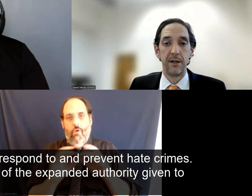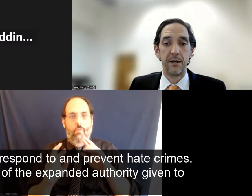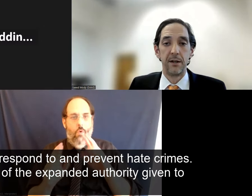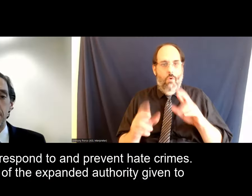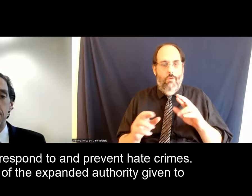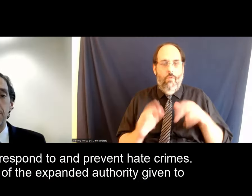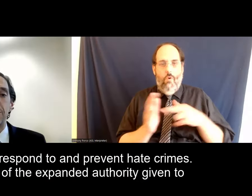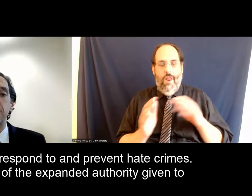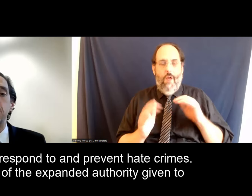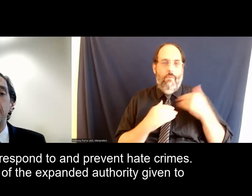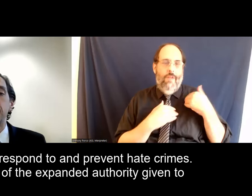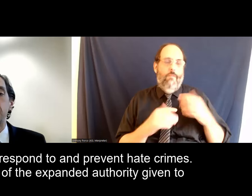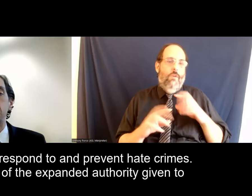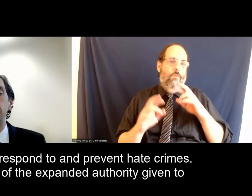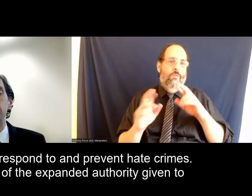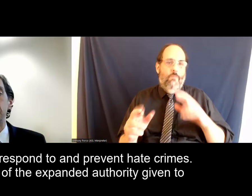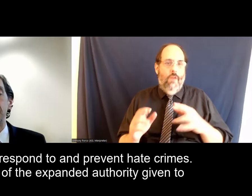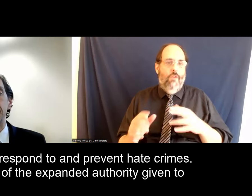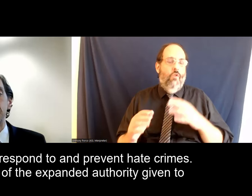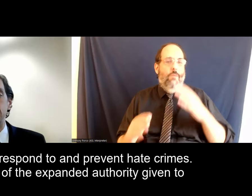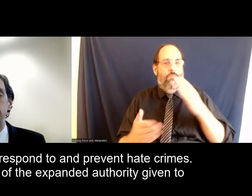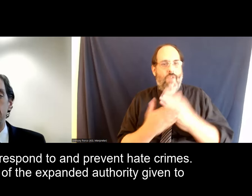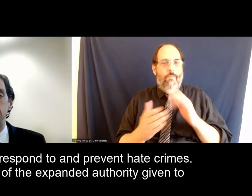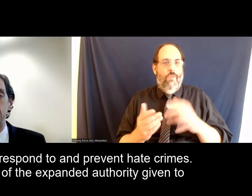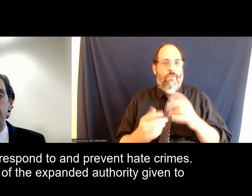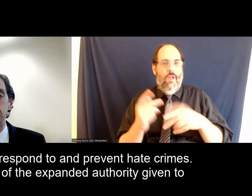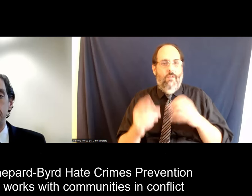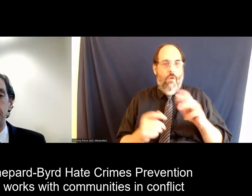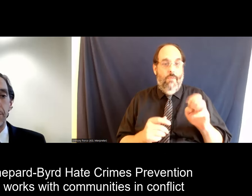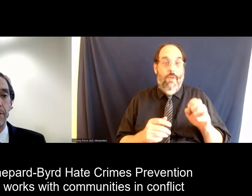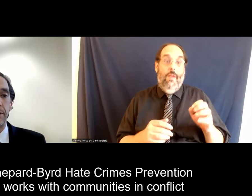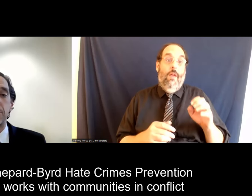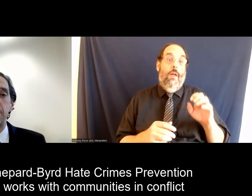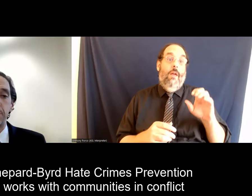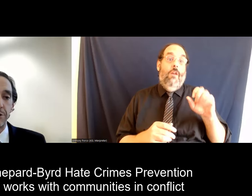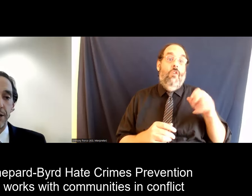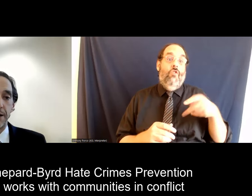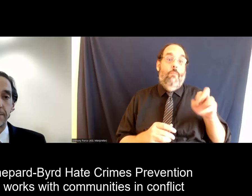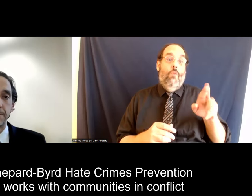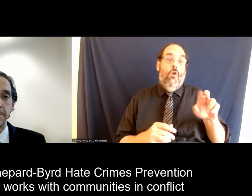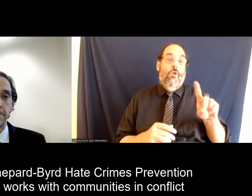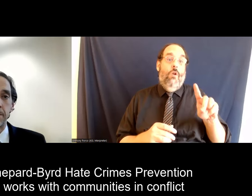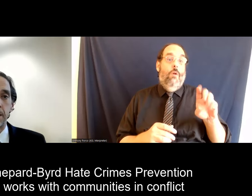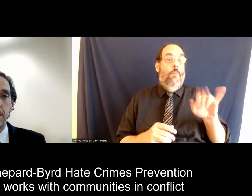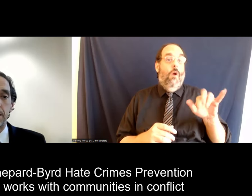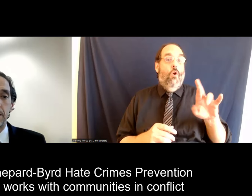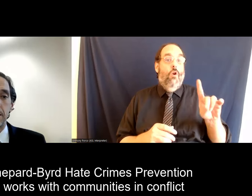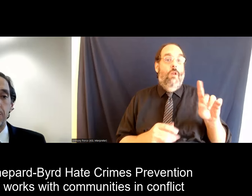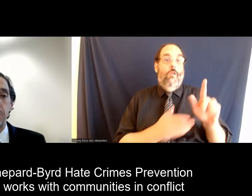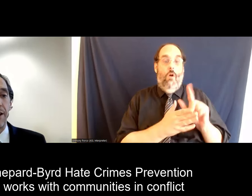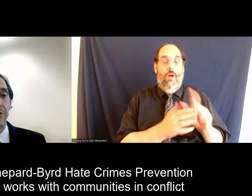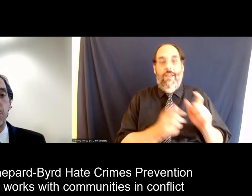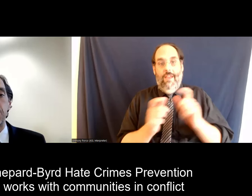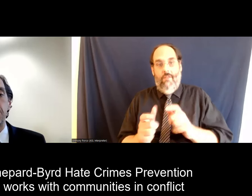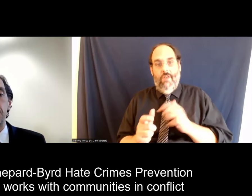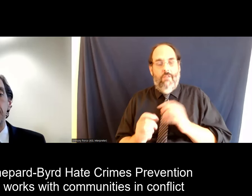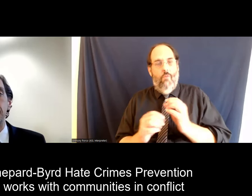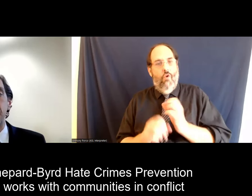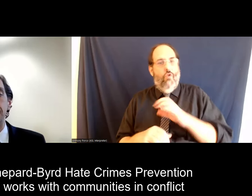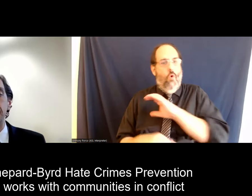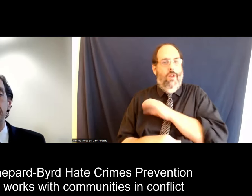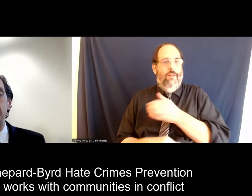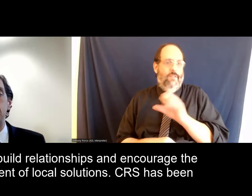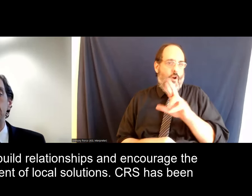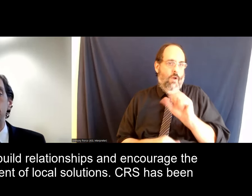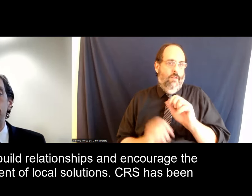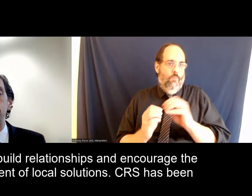crimes. Because of the expanded authority given to CRS by the Shepard-Byrd Hate Crimes Prevention Act. CRS works with communities